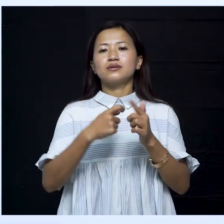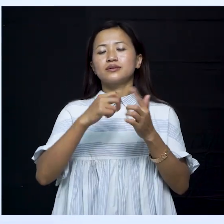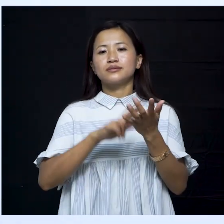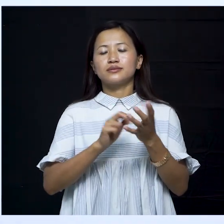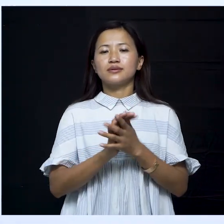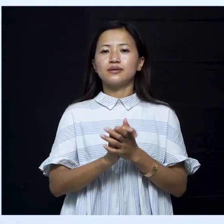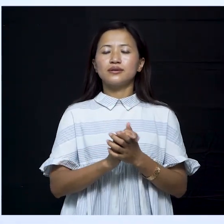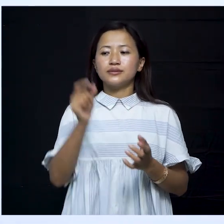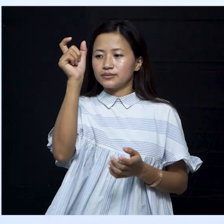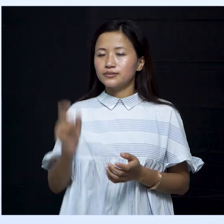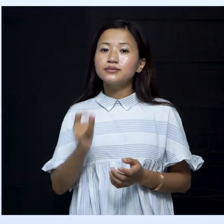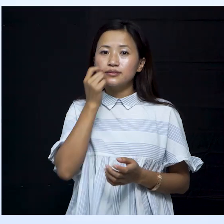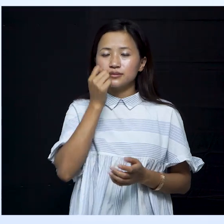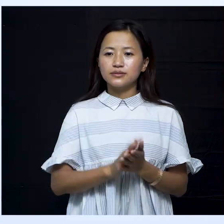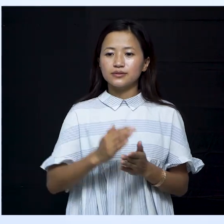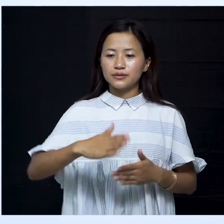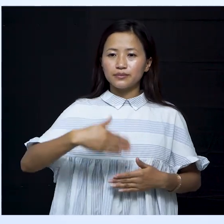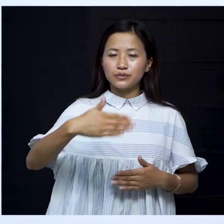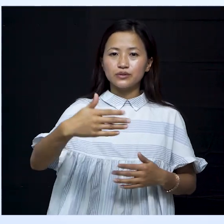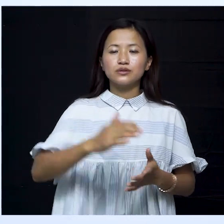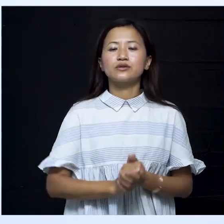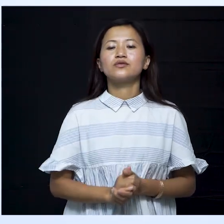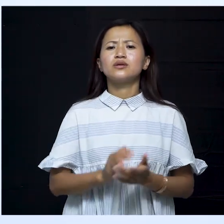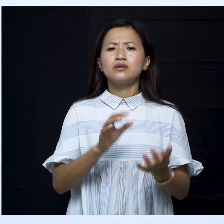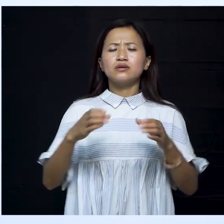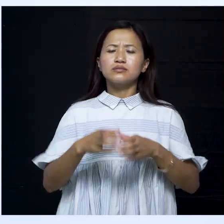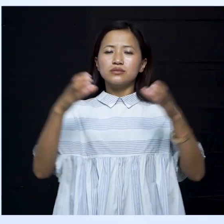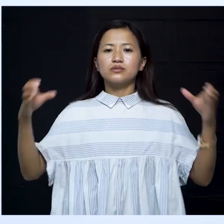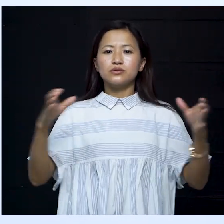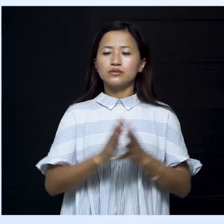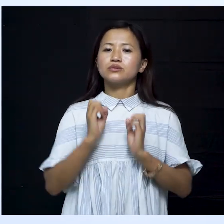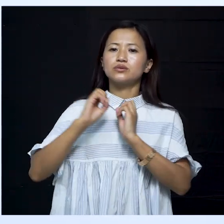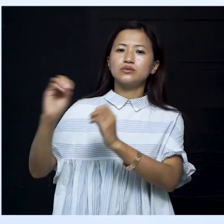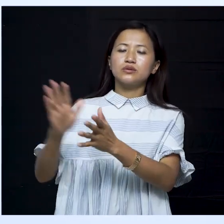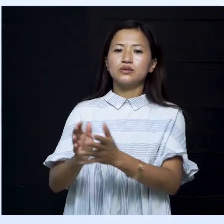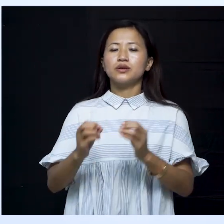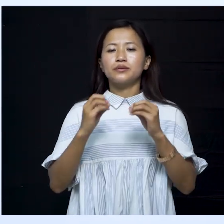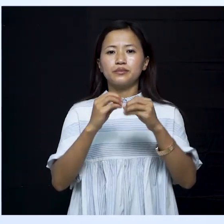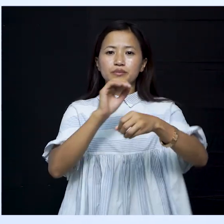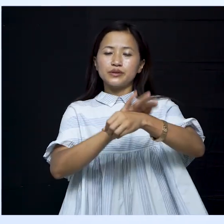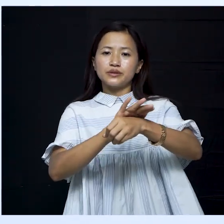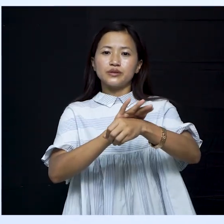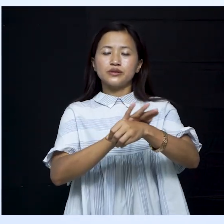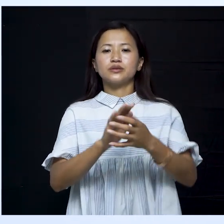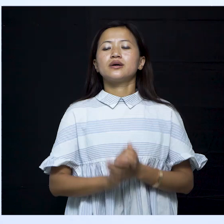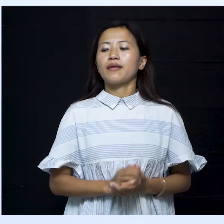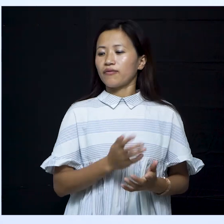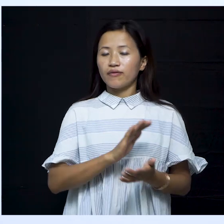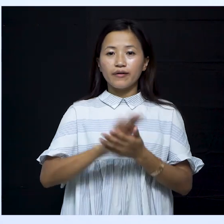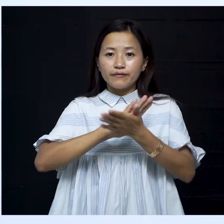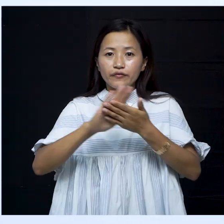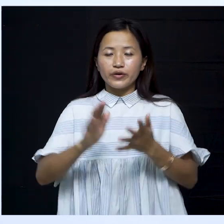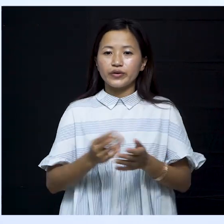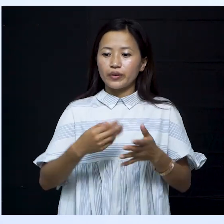we find that it had the process of toasting, that is, they went through a phase of throwing out British. They have done away